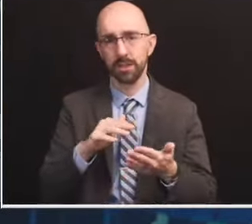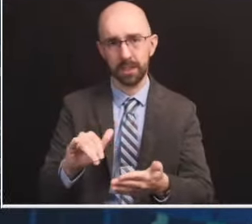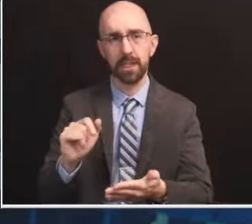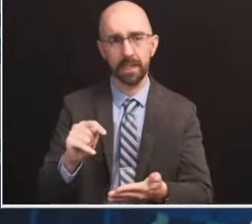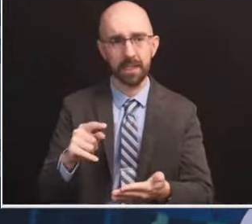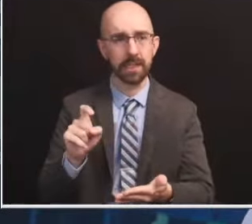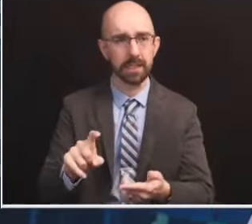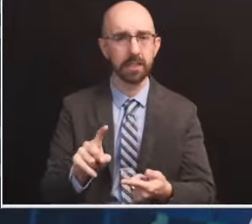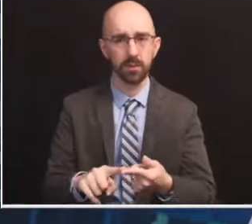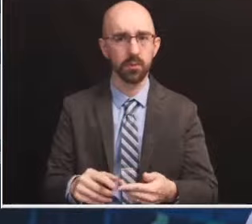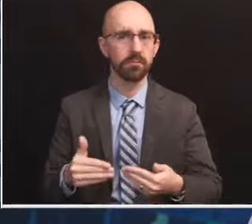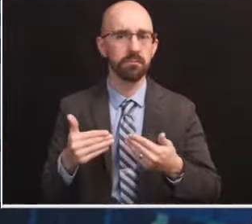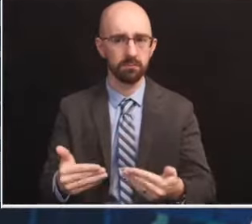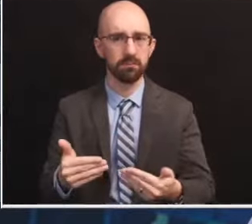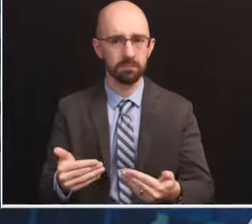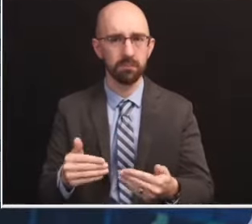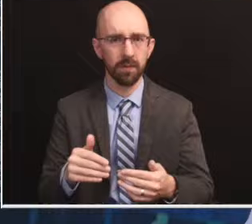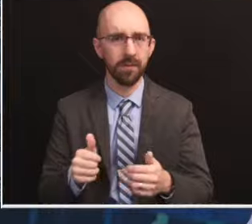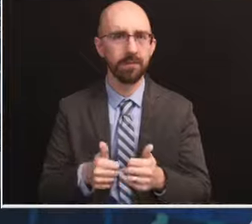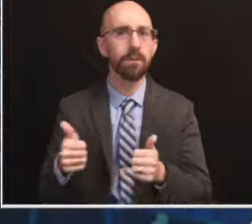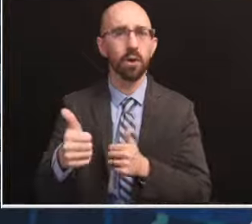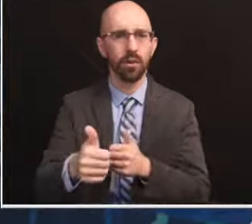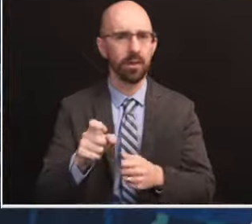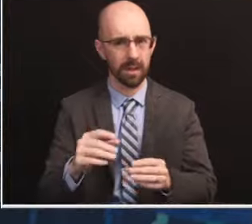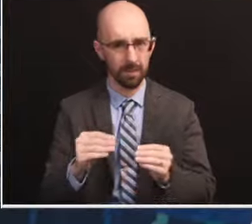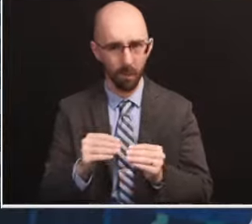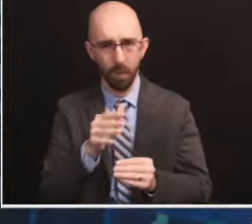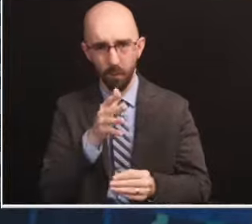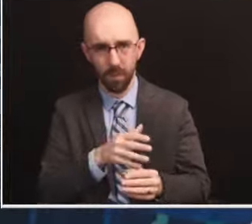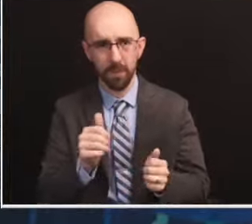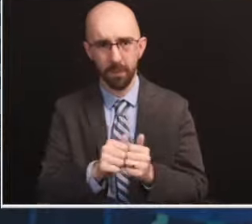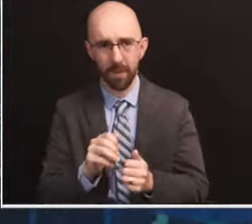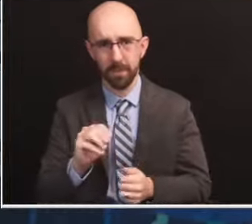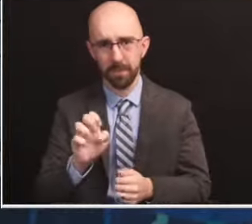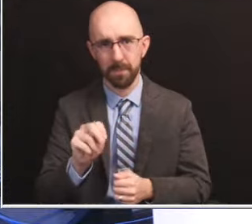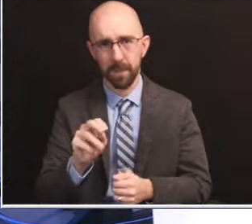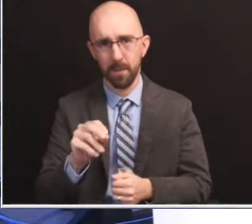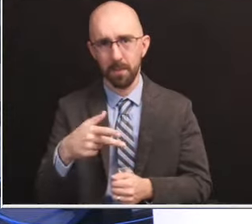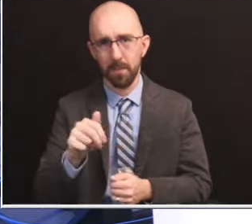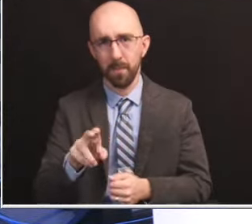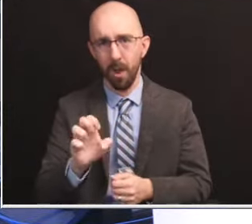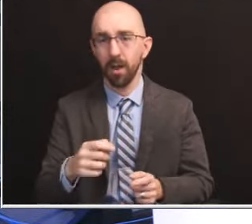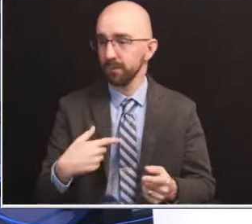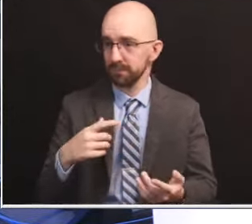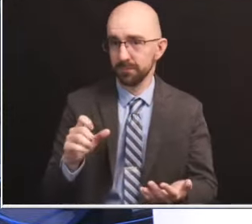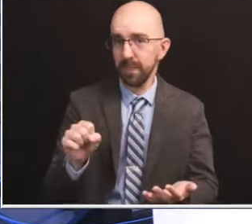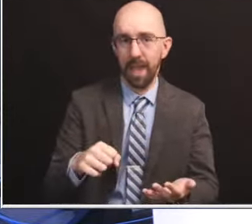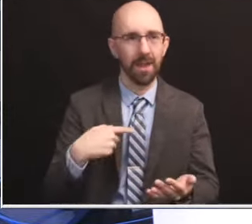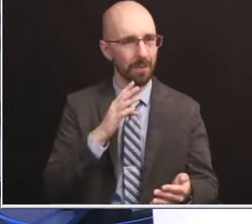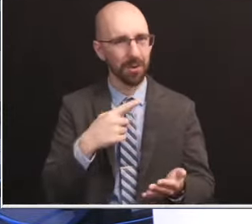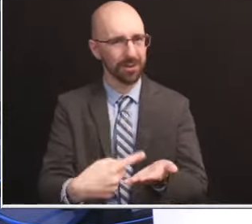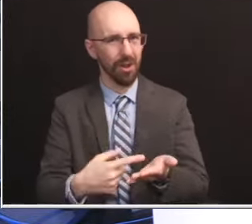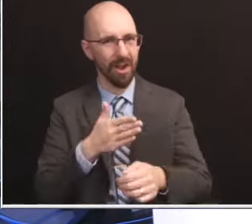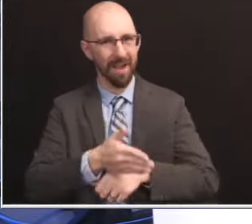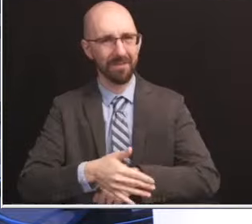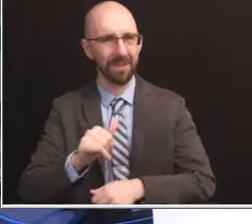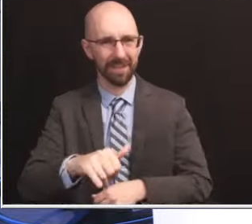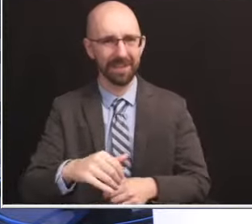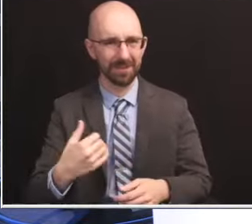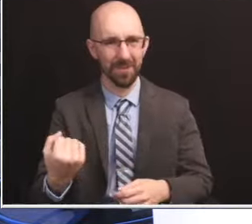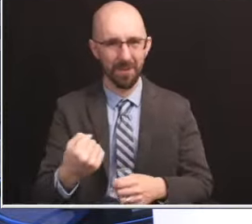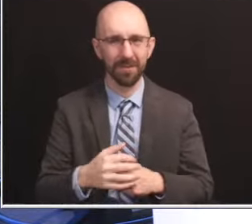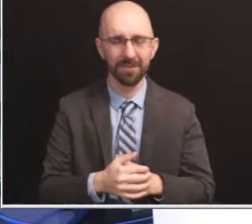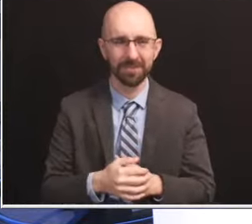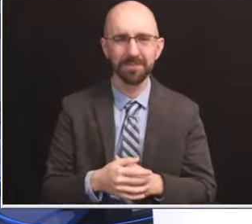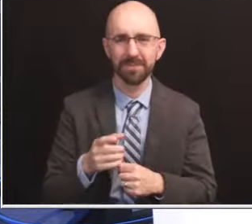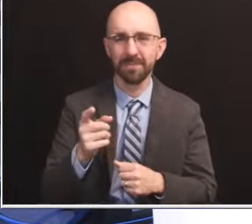go a lot further. You need more women in menopause? We are looking for women. All right, in I'm going to talk to you after the program and sign up for that. Amber Watts is running